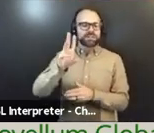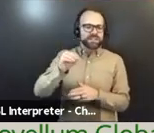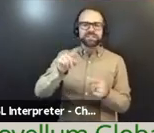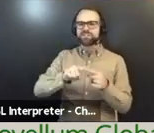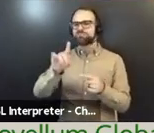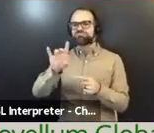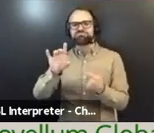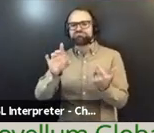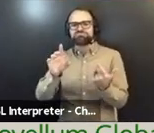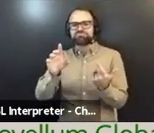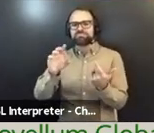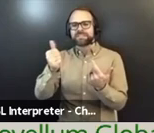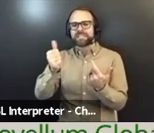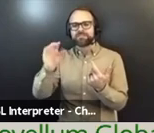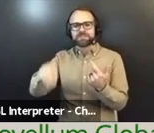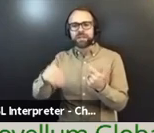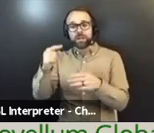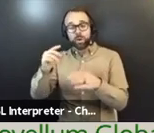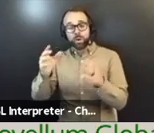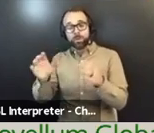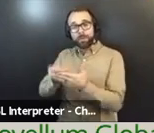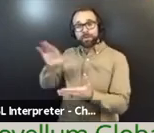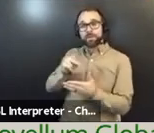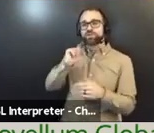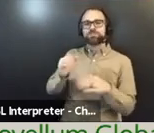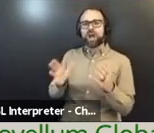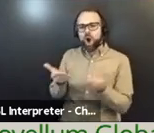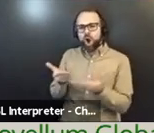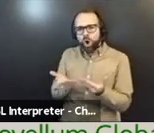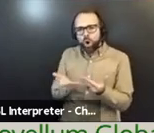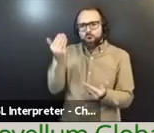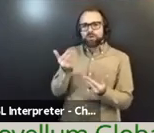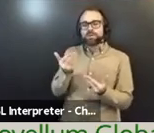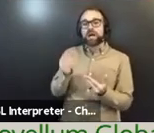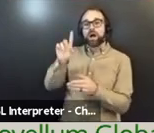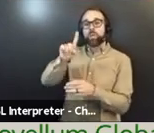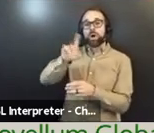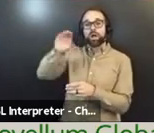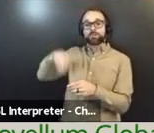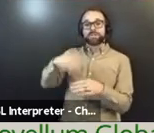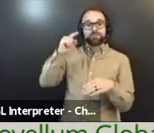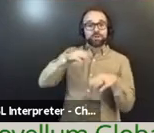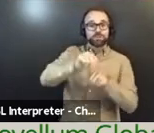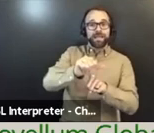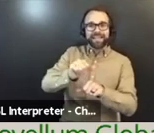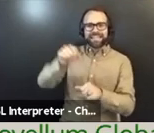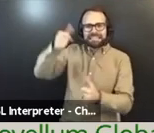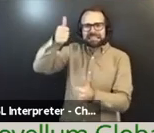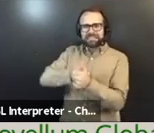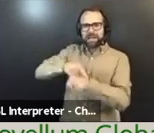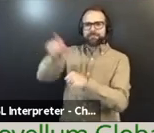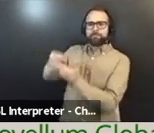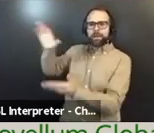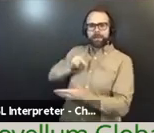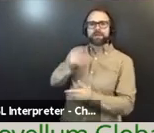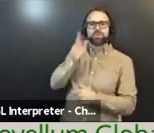not acceptable, because that's not what you should be getting. You should be getting close to 100% on your spend every time, if you've done the work and you believe in what